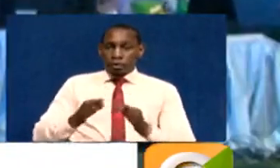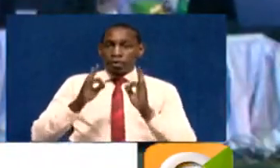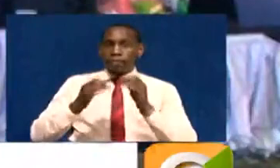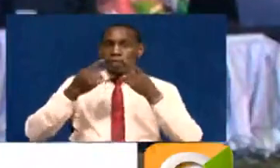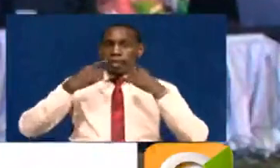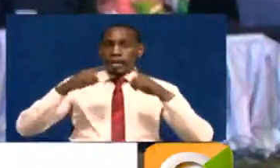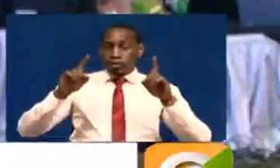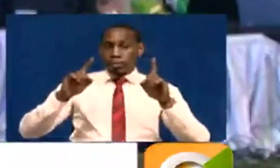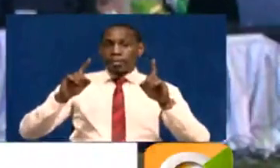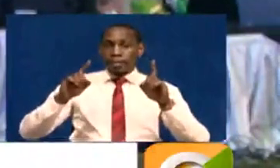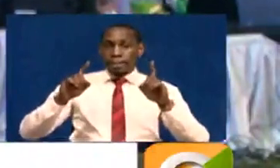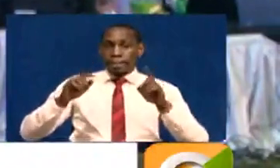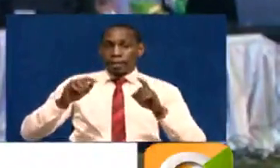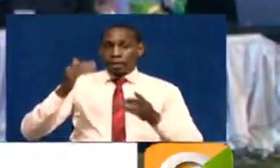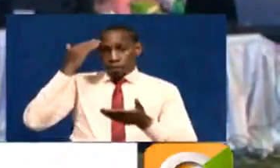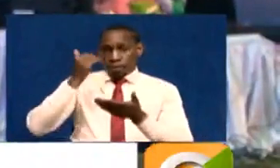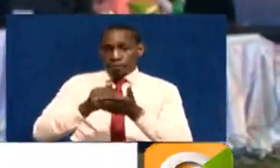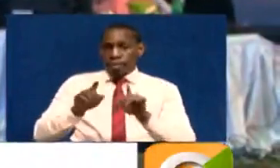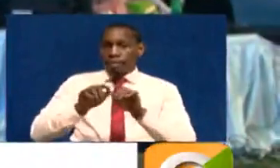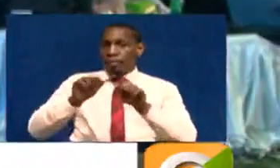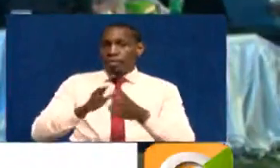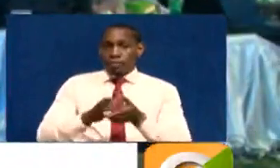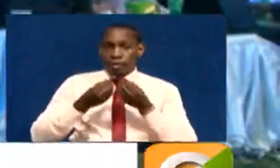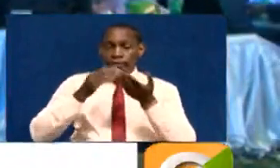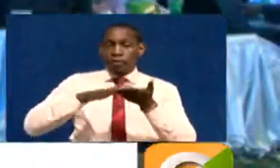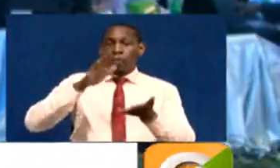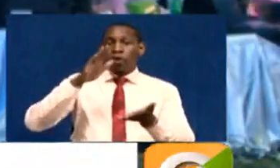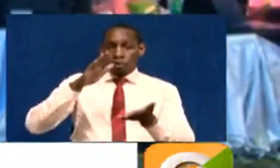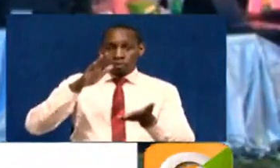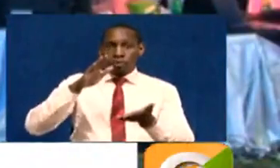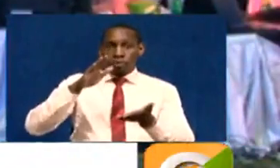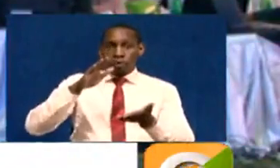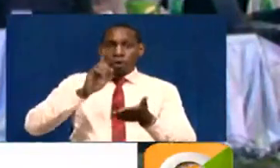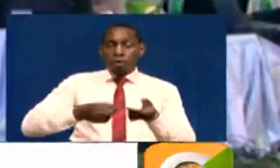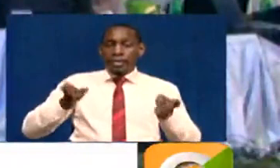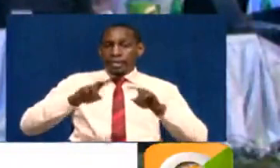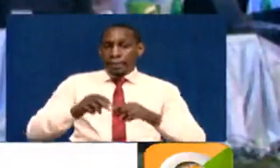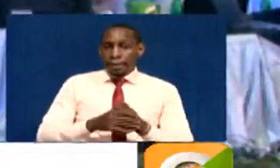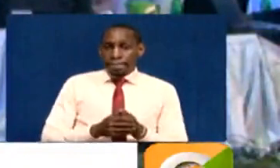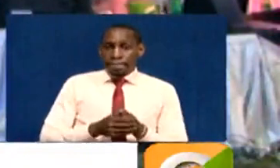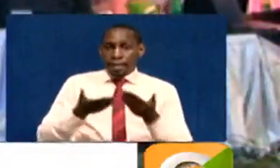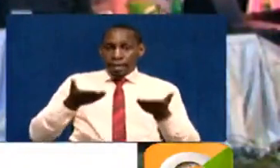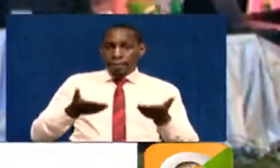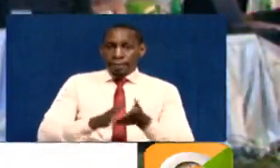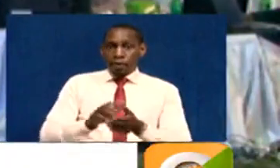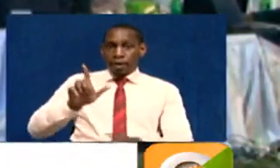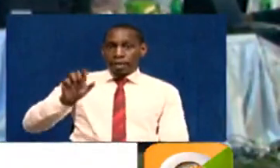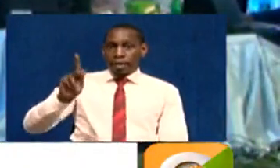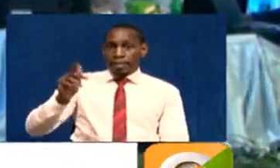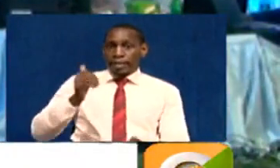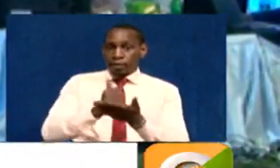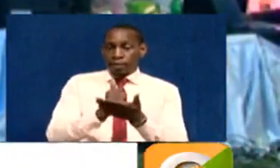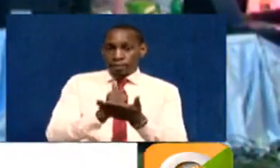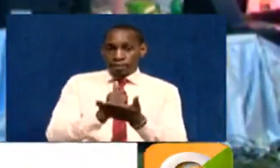announcement from these quarters, and we'll be able to give you further updates on what transpire here from the LSK